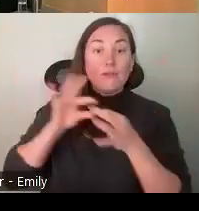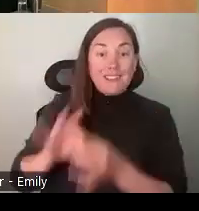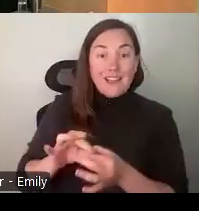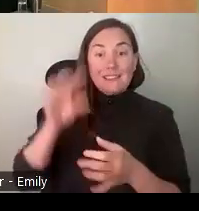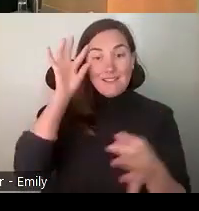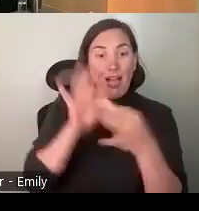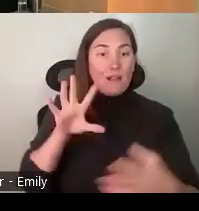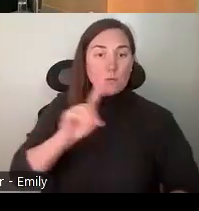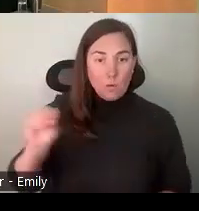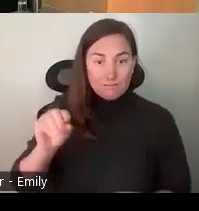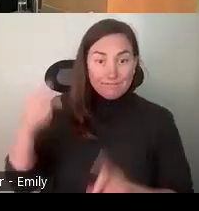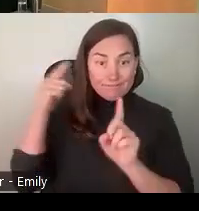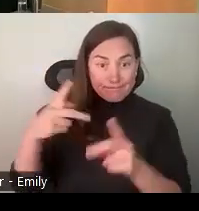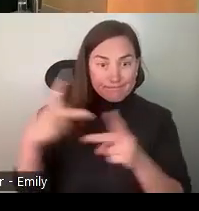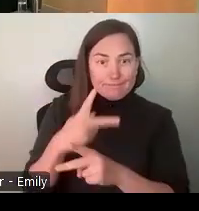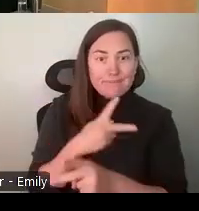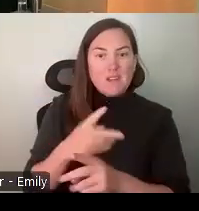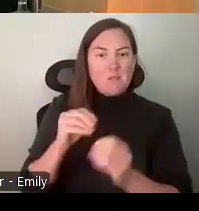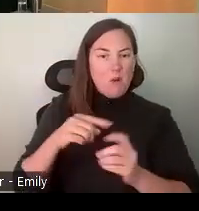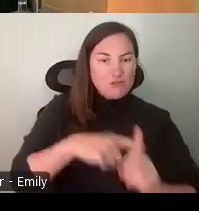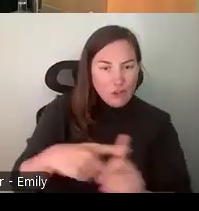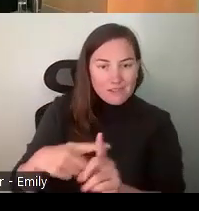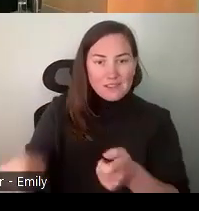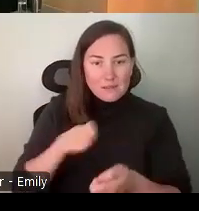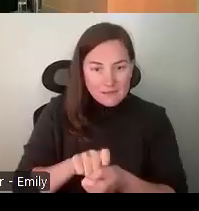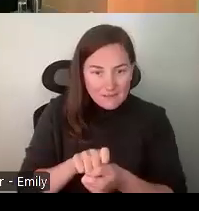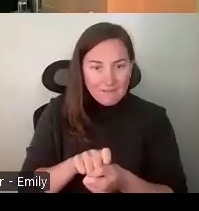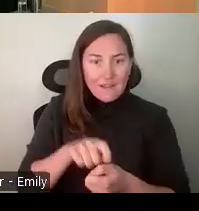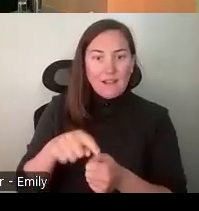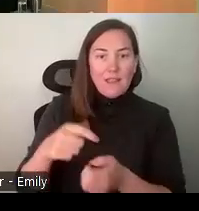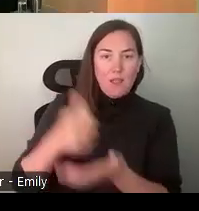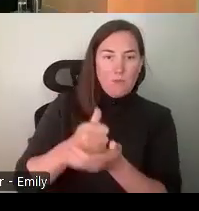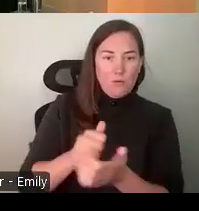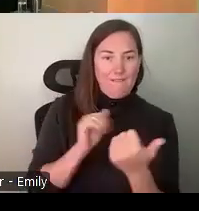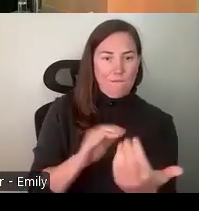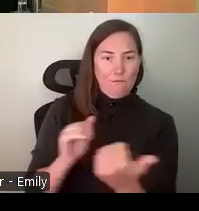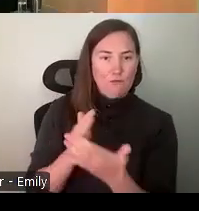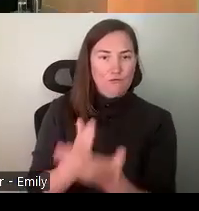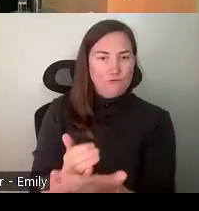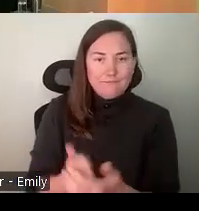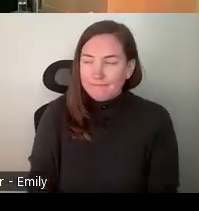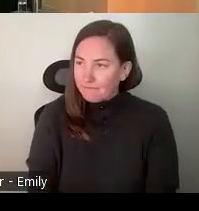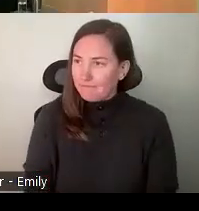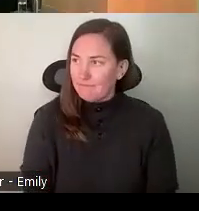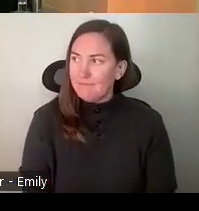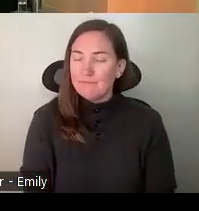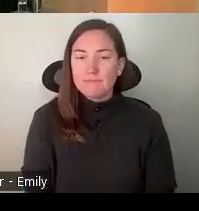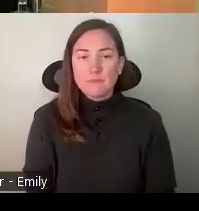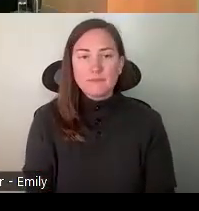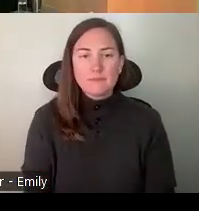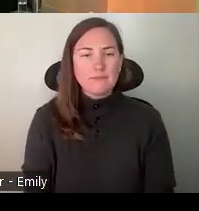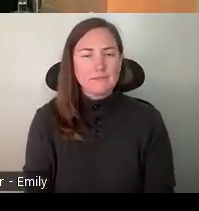of targeted mechanism-based therapeutic interventions. So what about these mechanisms?